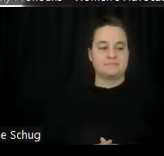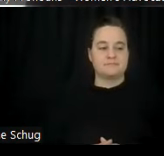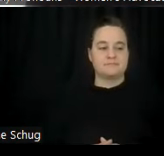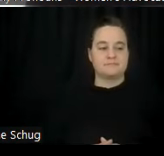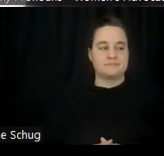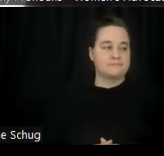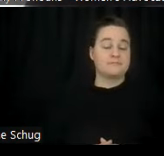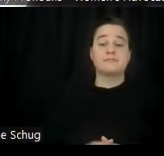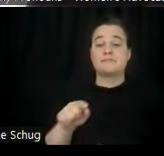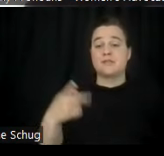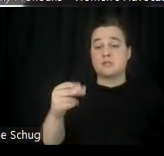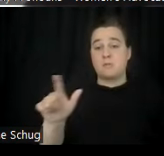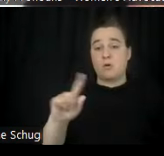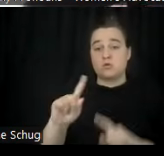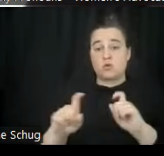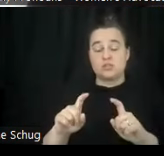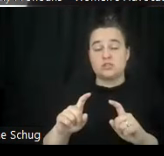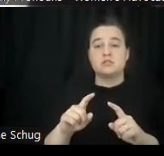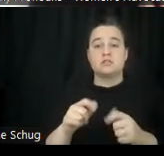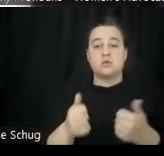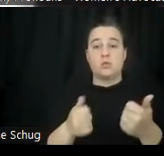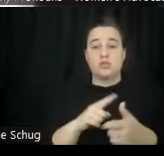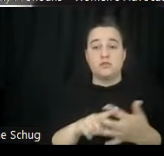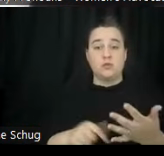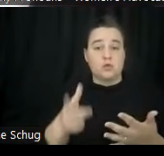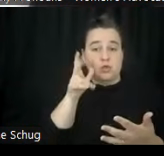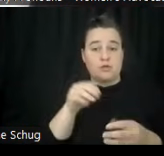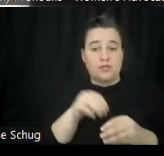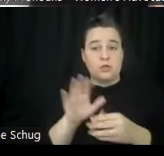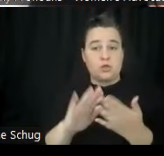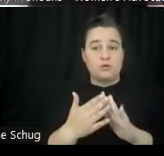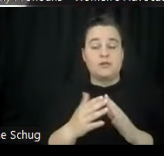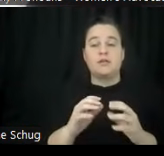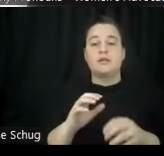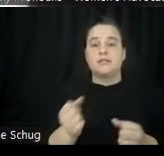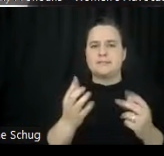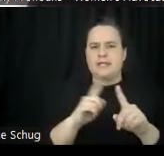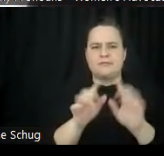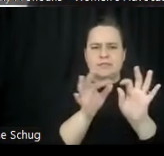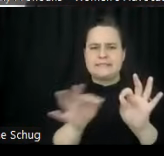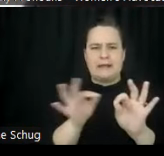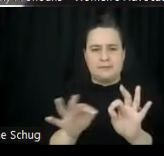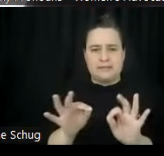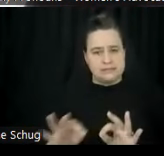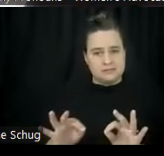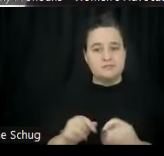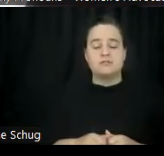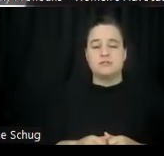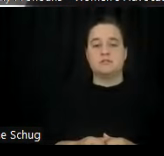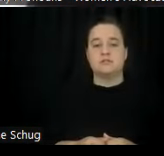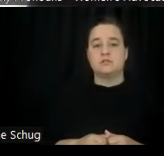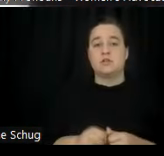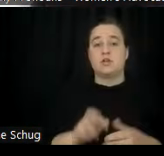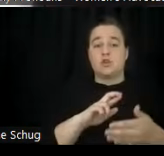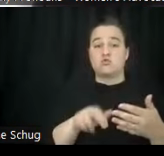So this poll's question is, which of the following have you heard in your community? It includes a multitude of statements, and